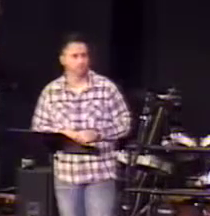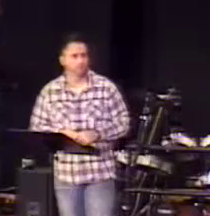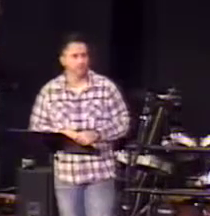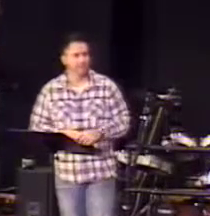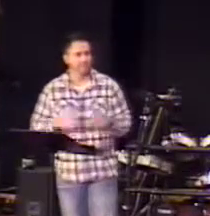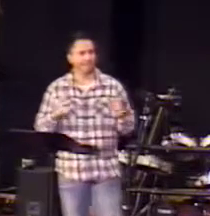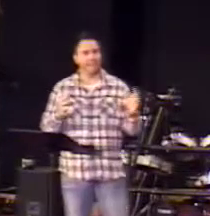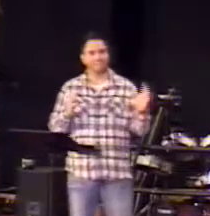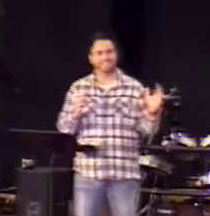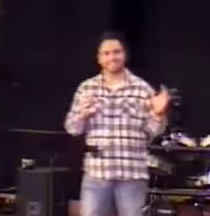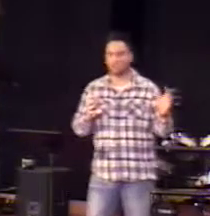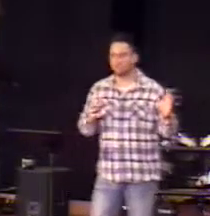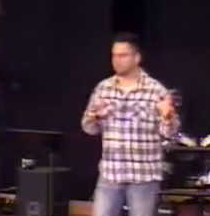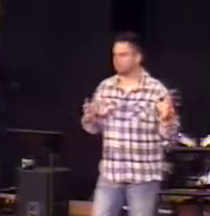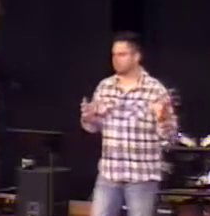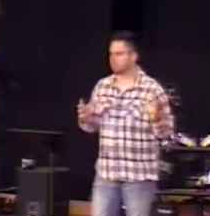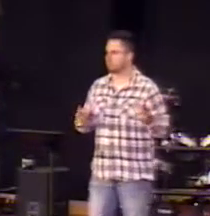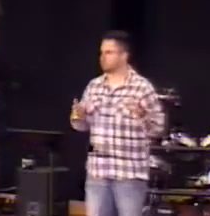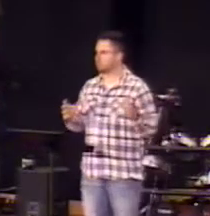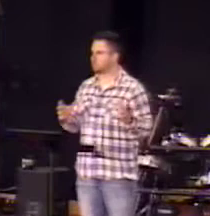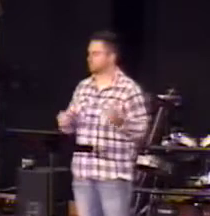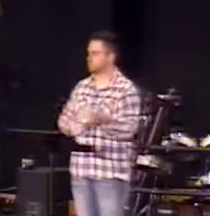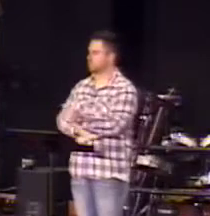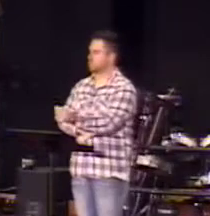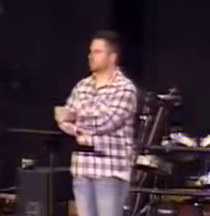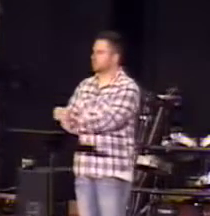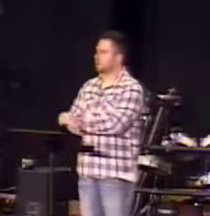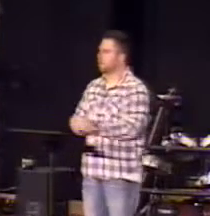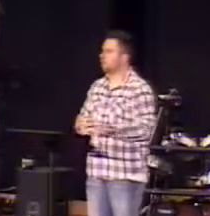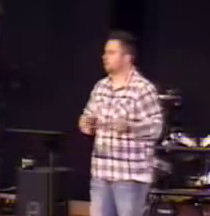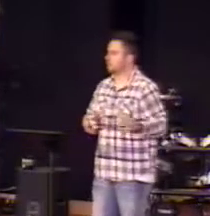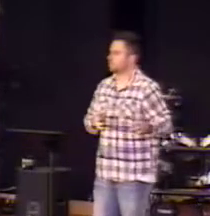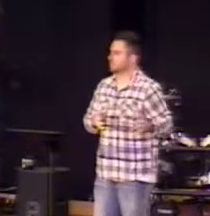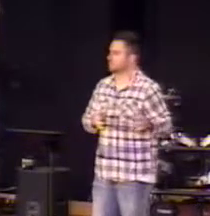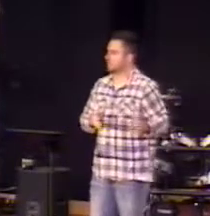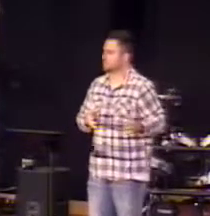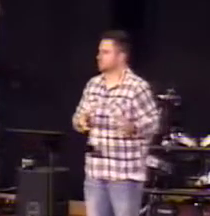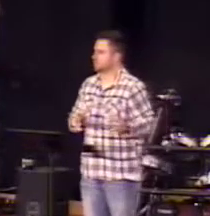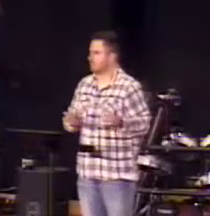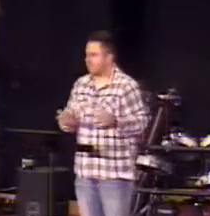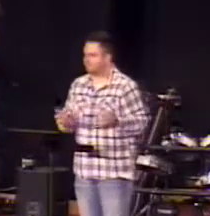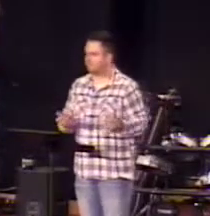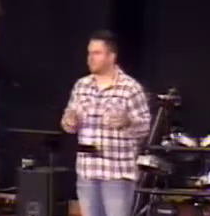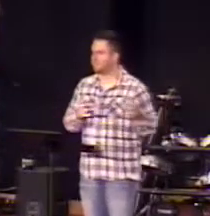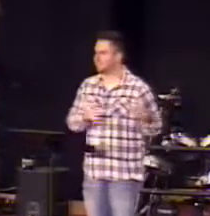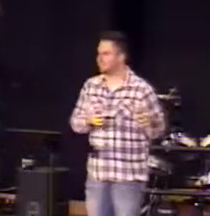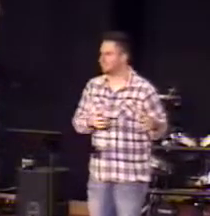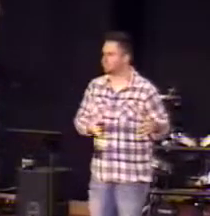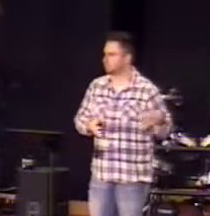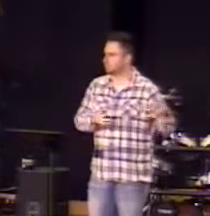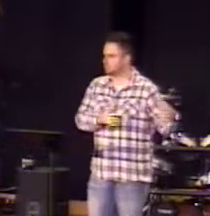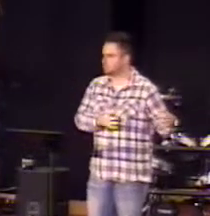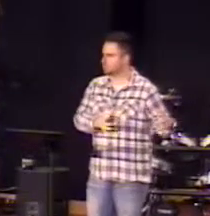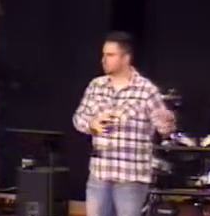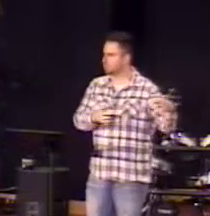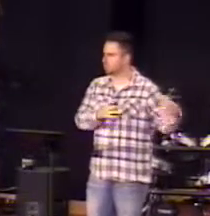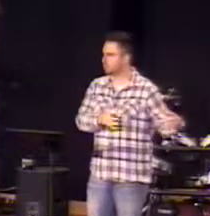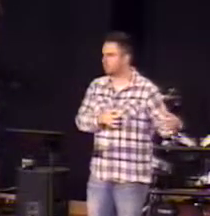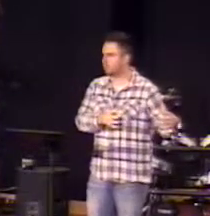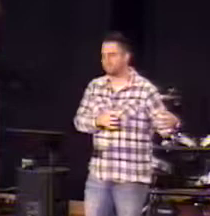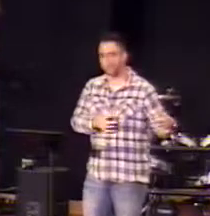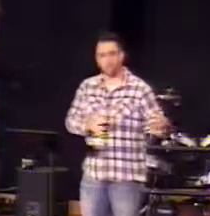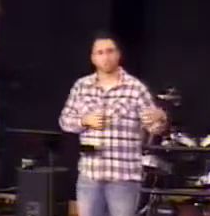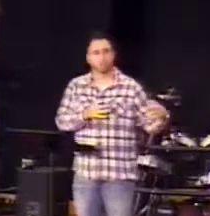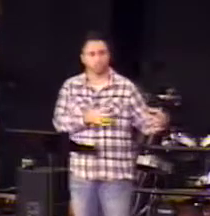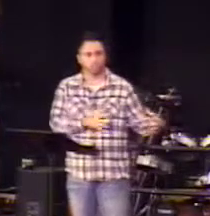effort. And this idea of martyrdom or persecution, Paul wants us to make a shift. How do we find healing from being persecuted for